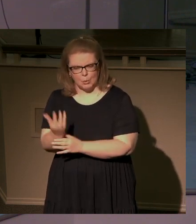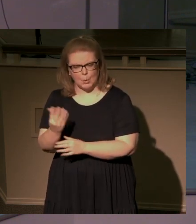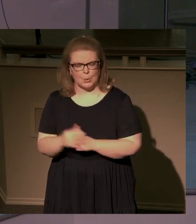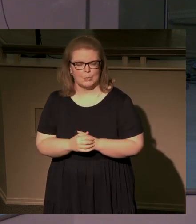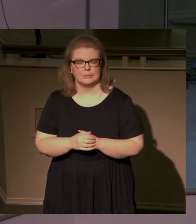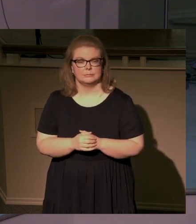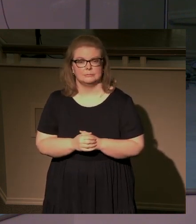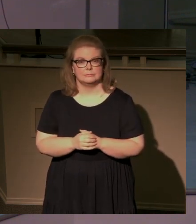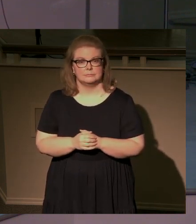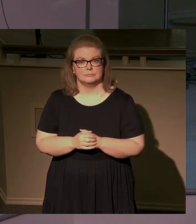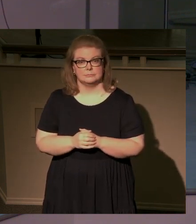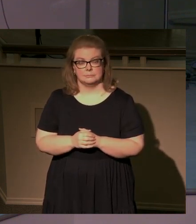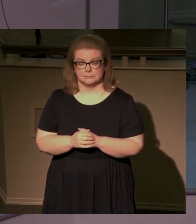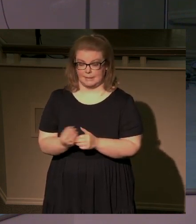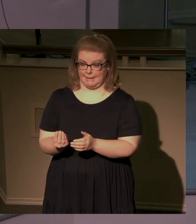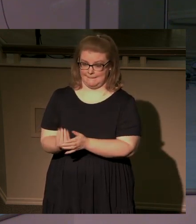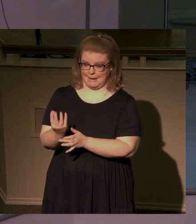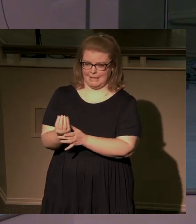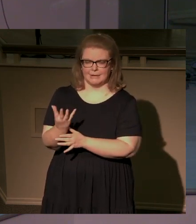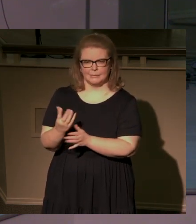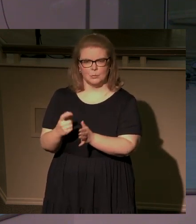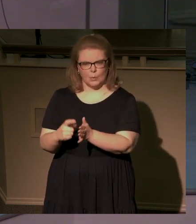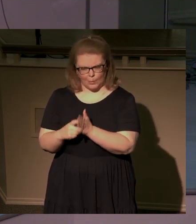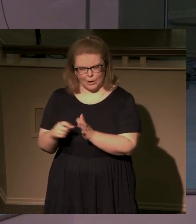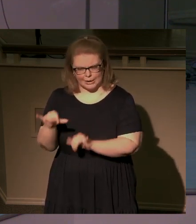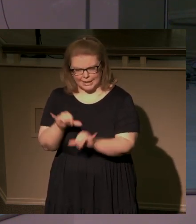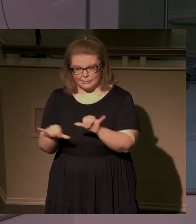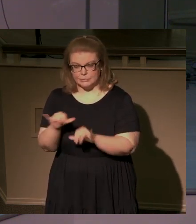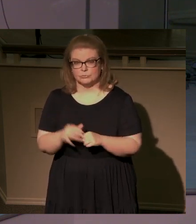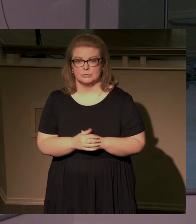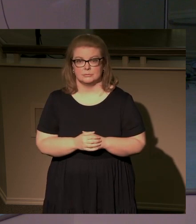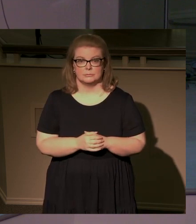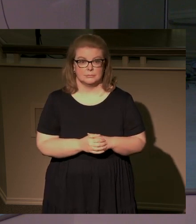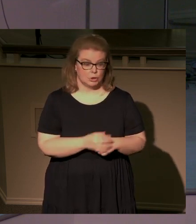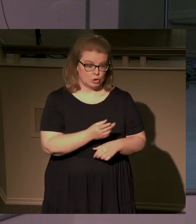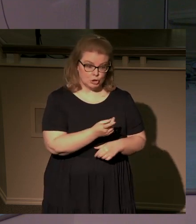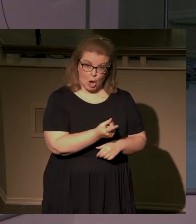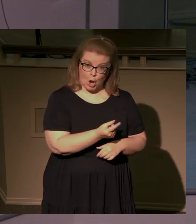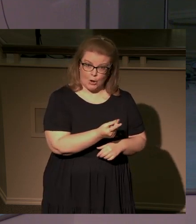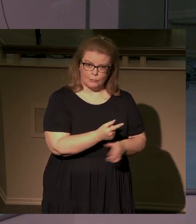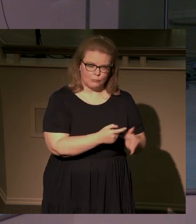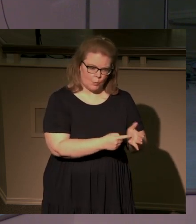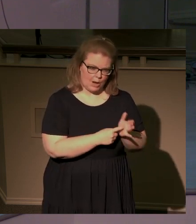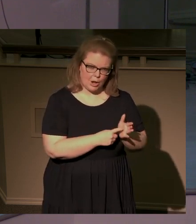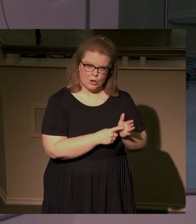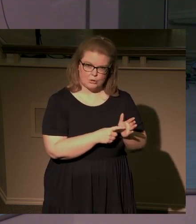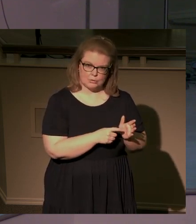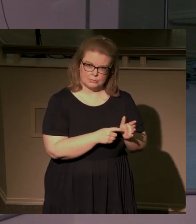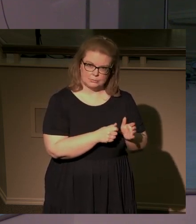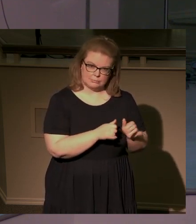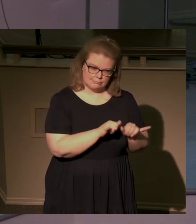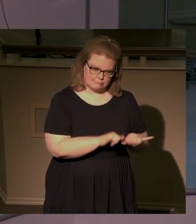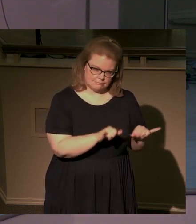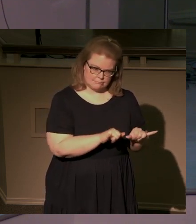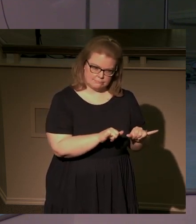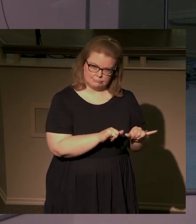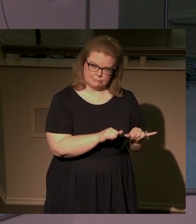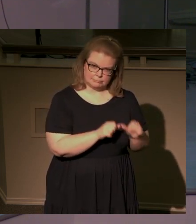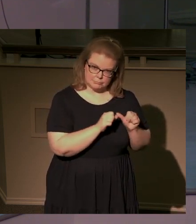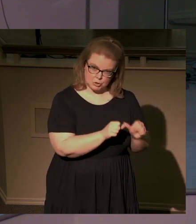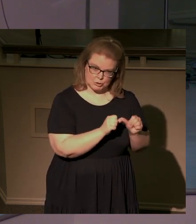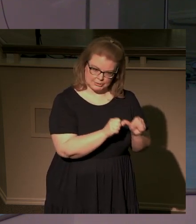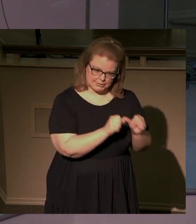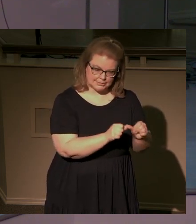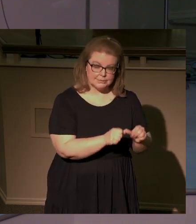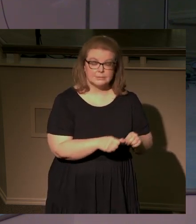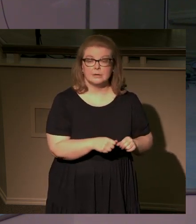Plants require chemistry. Dogs, they require persistence. It doesn't matter what kind of